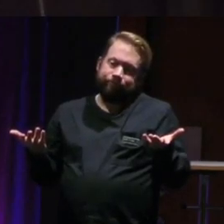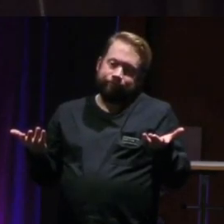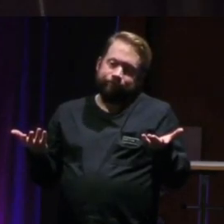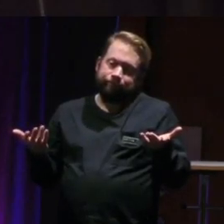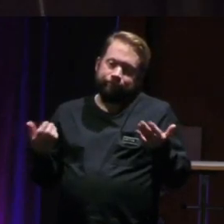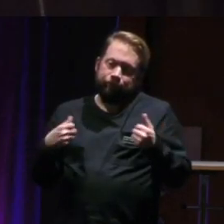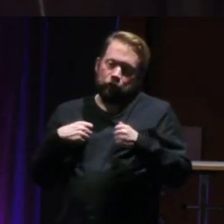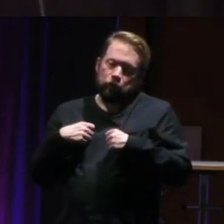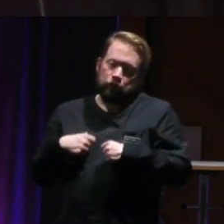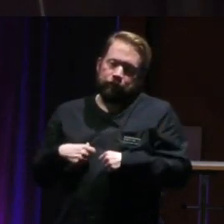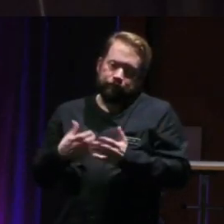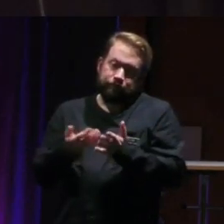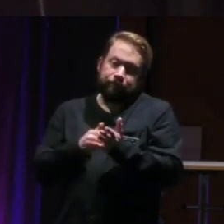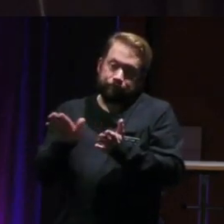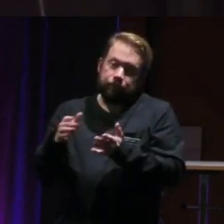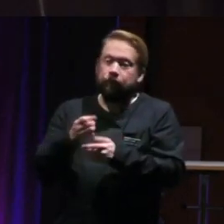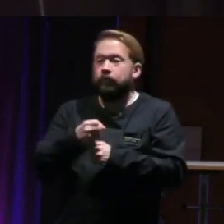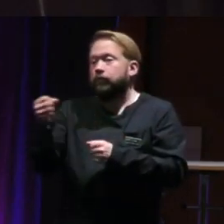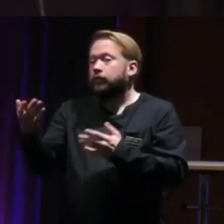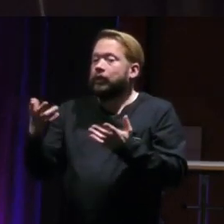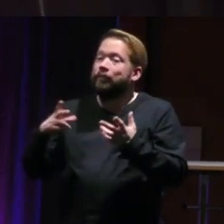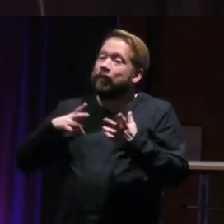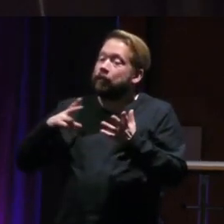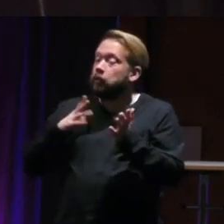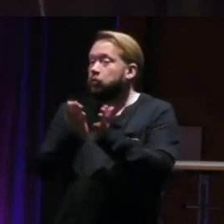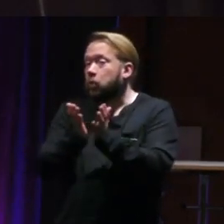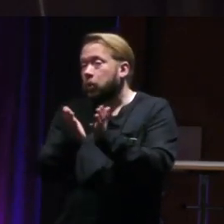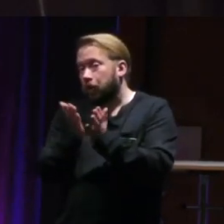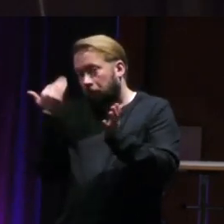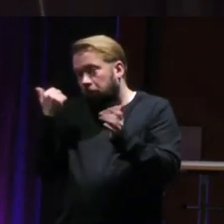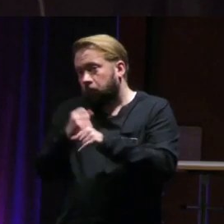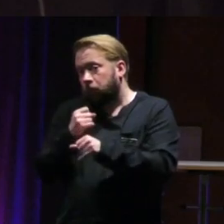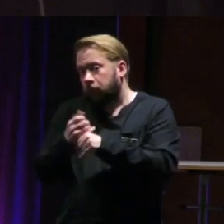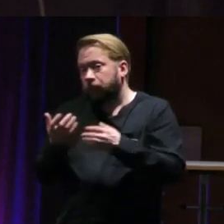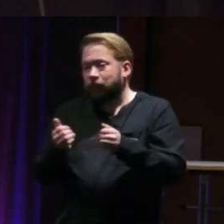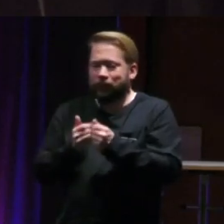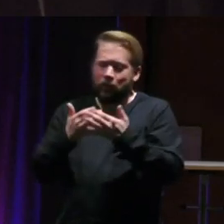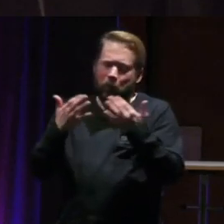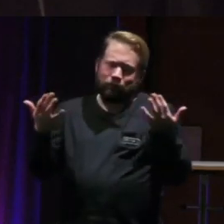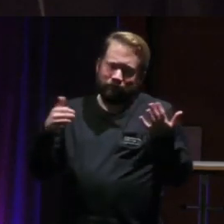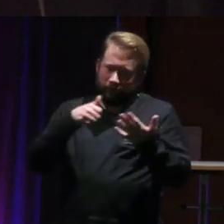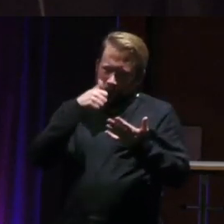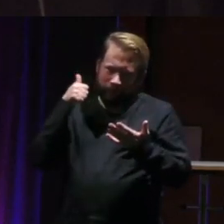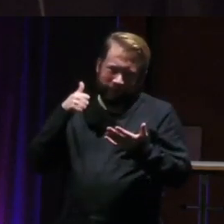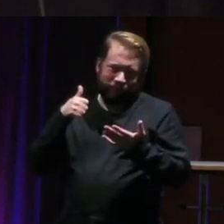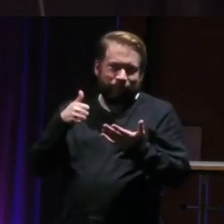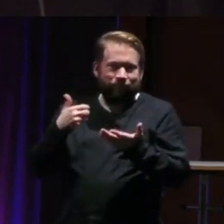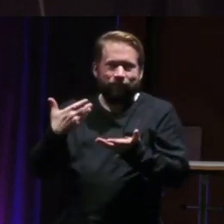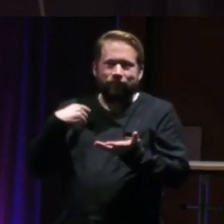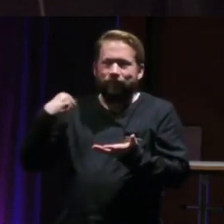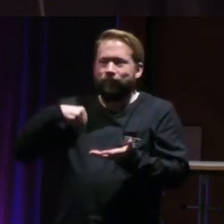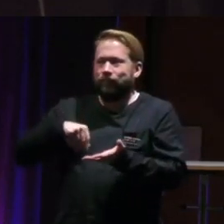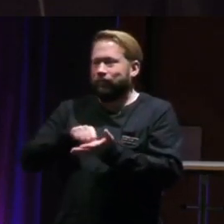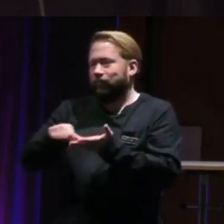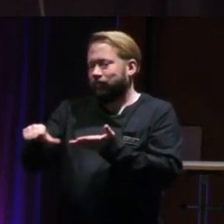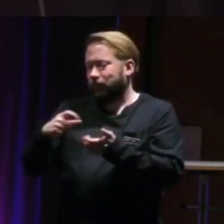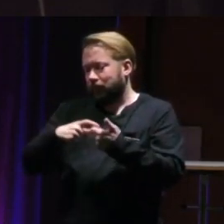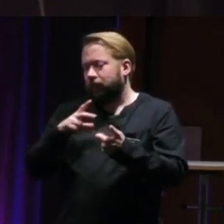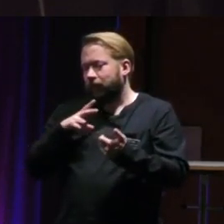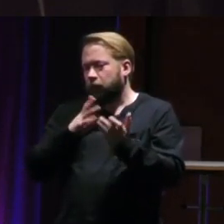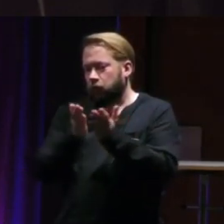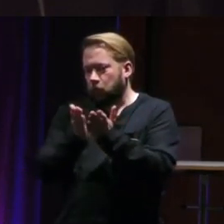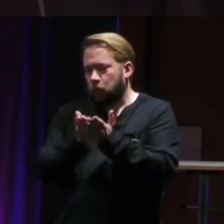a job on private school, but for people they are expensive. It's not for everybody. Okay, so there was a question in the back